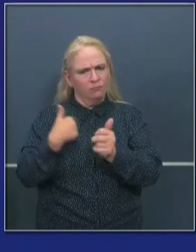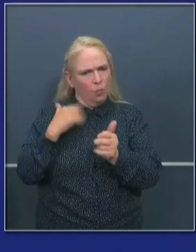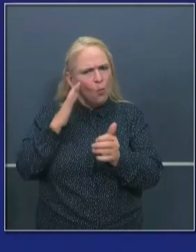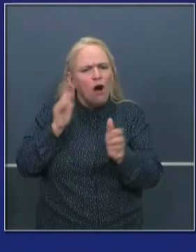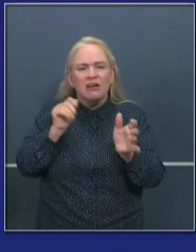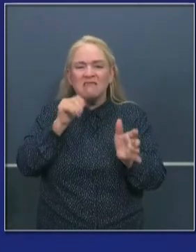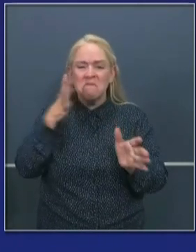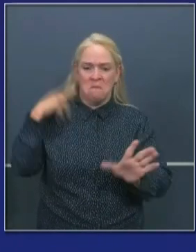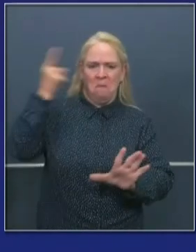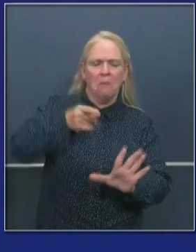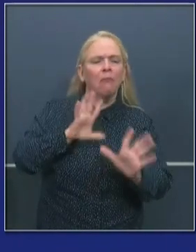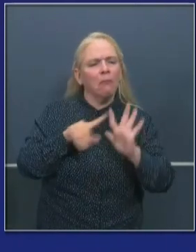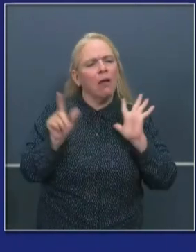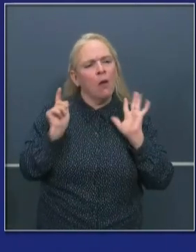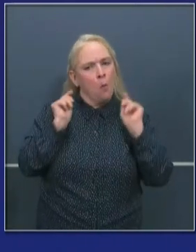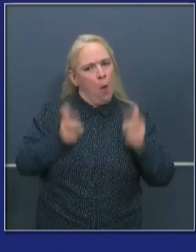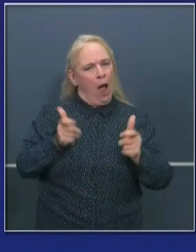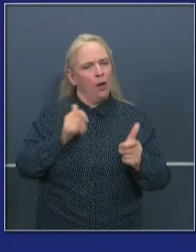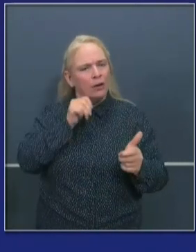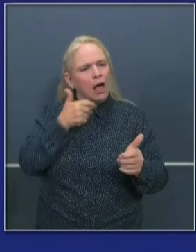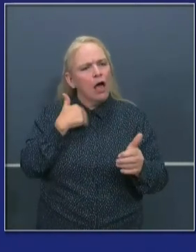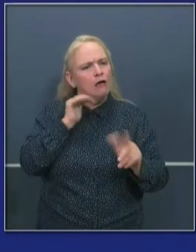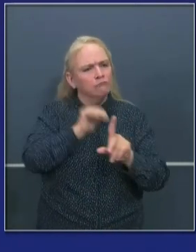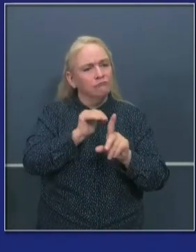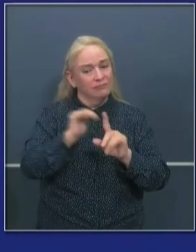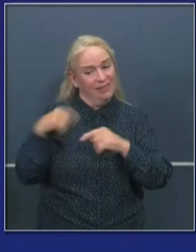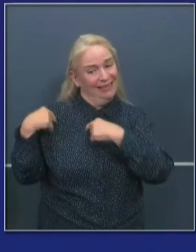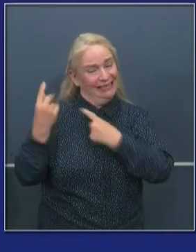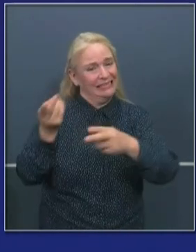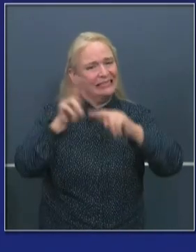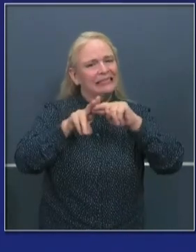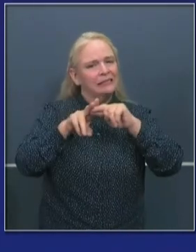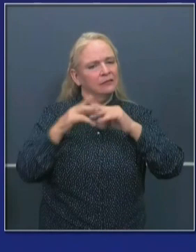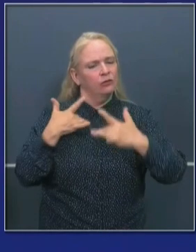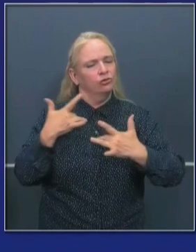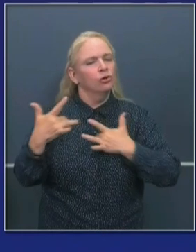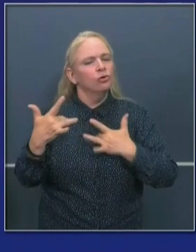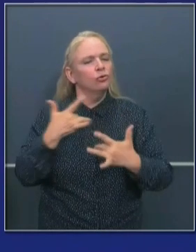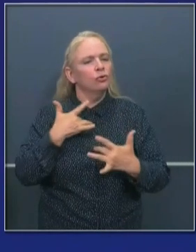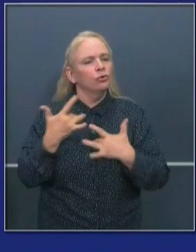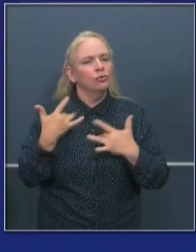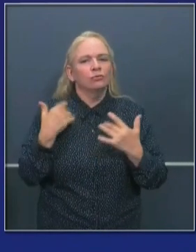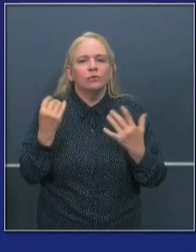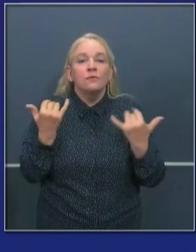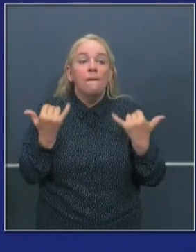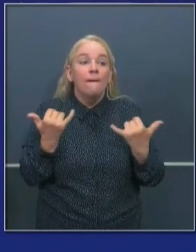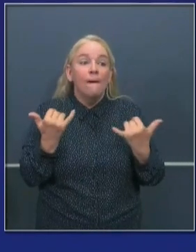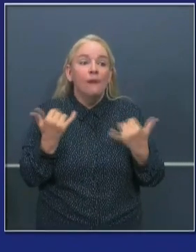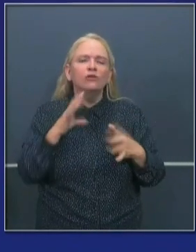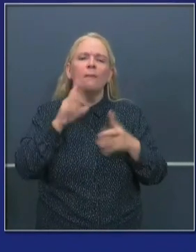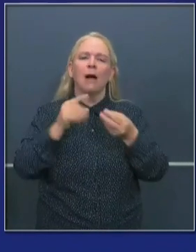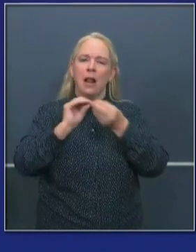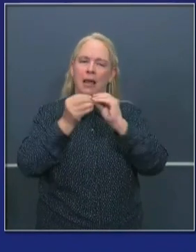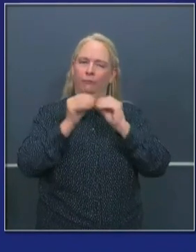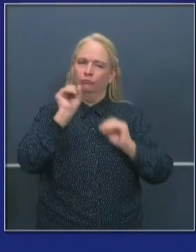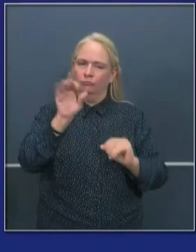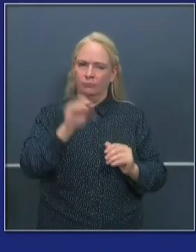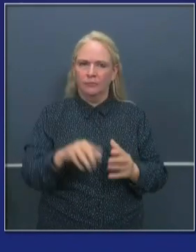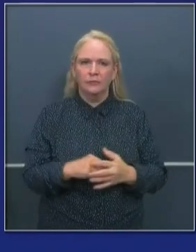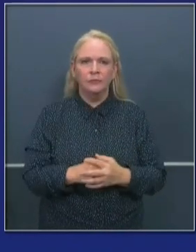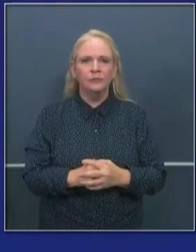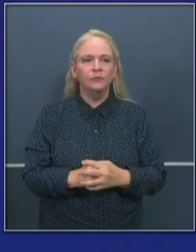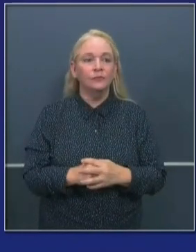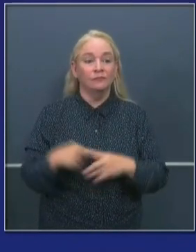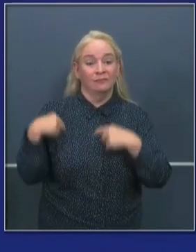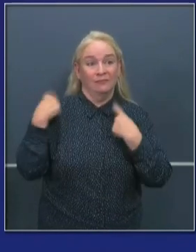recent spread and increase in cases of COVID-19. Let's talk about that increase in spread. In the last